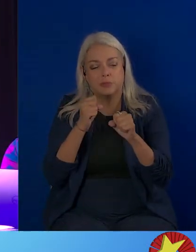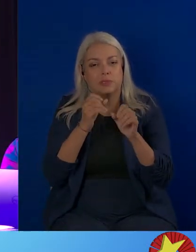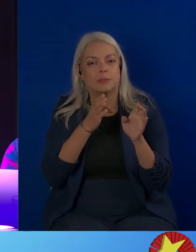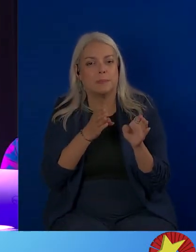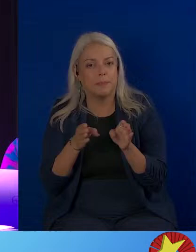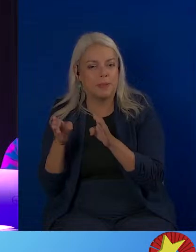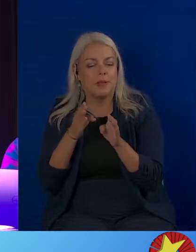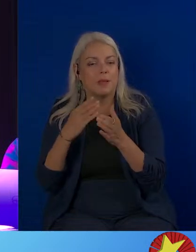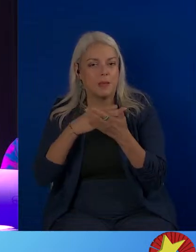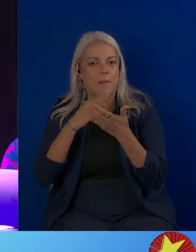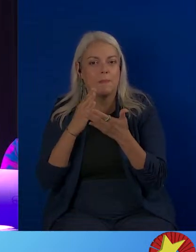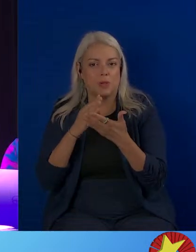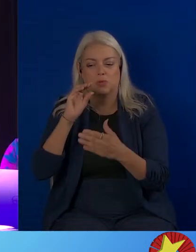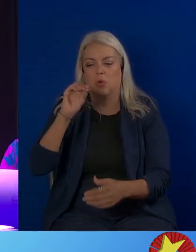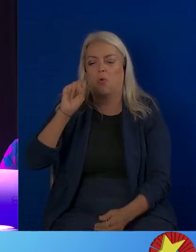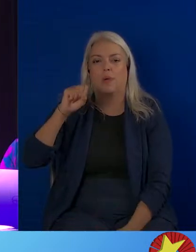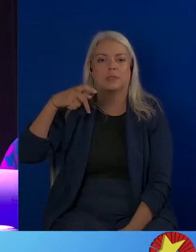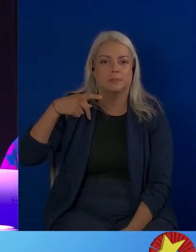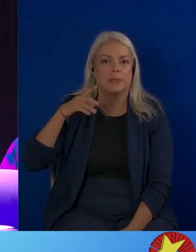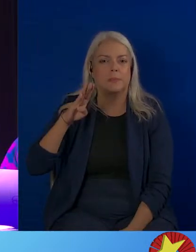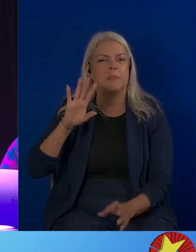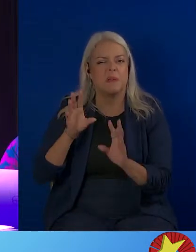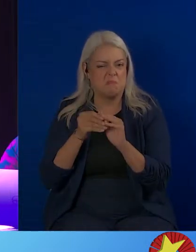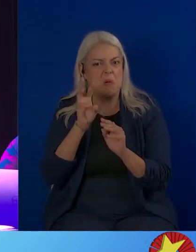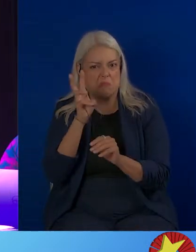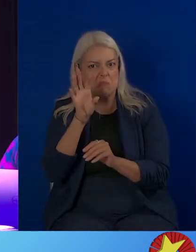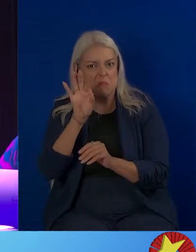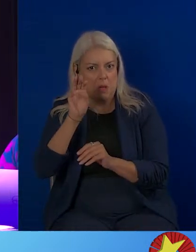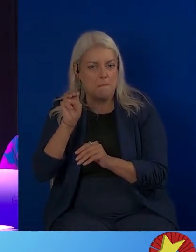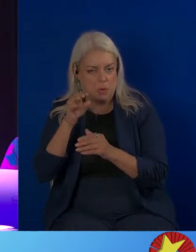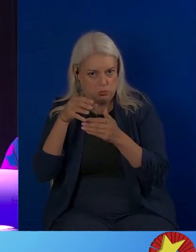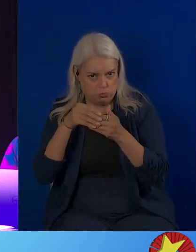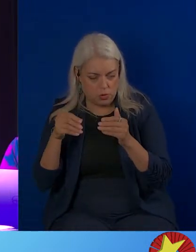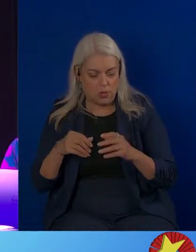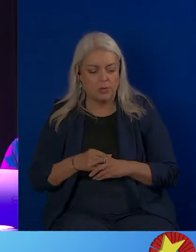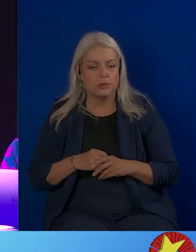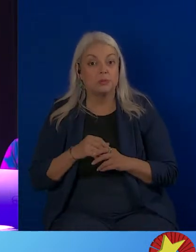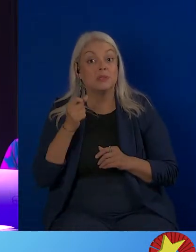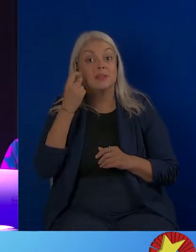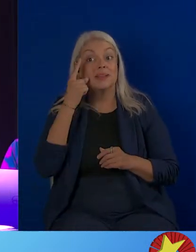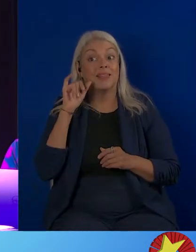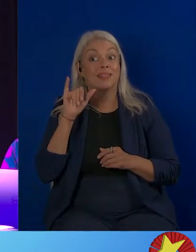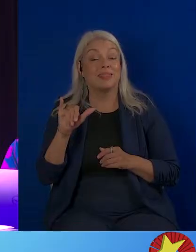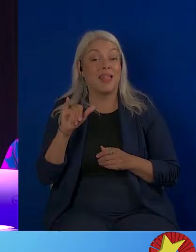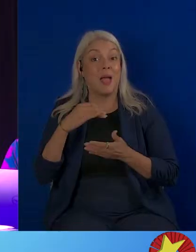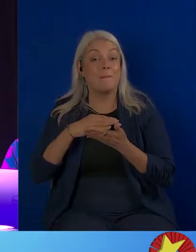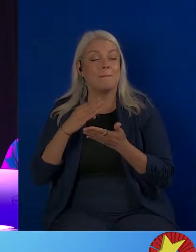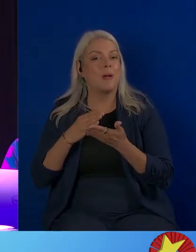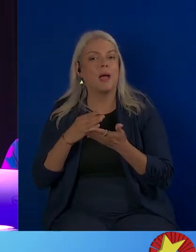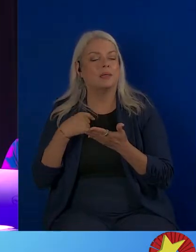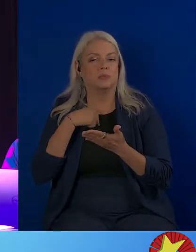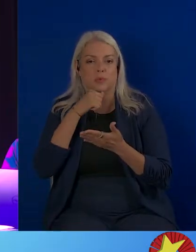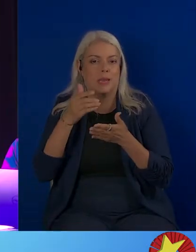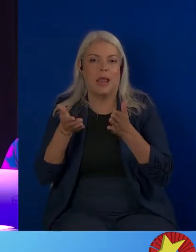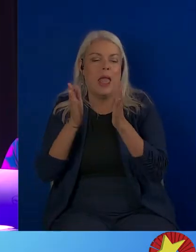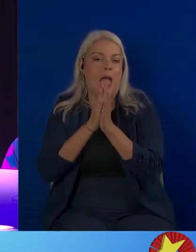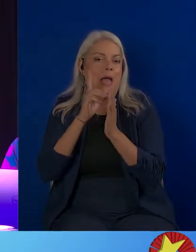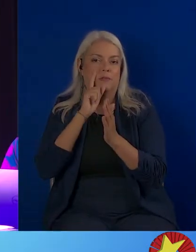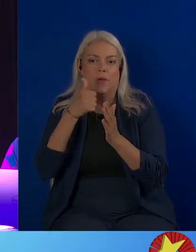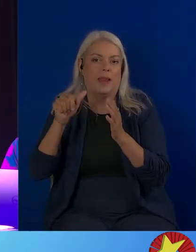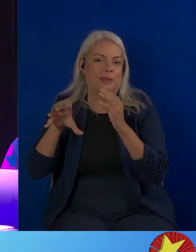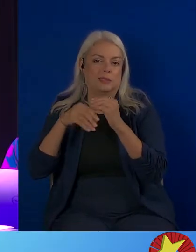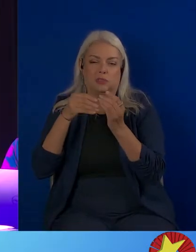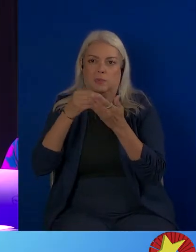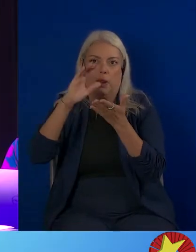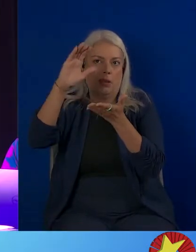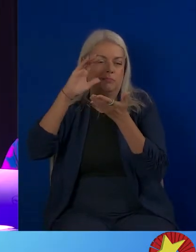which totaled about the $69 million. It did not this year include any funding issue requests. We